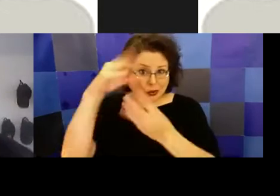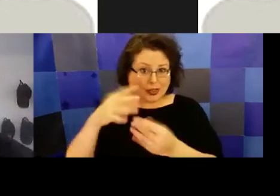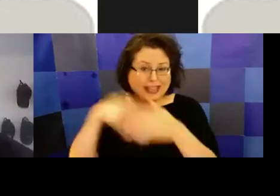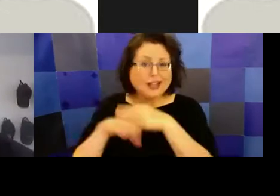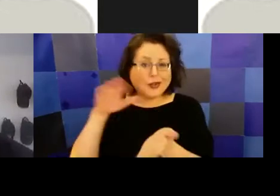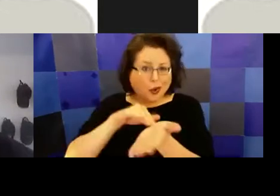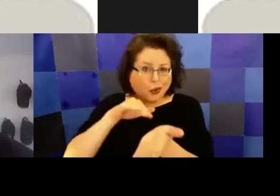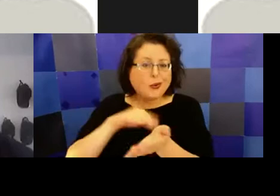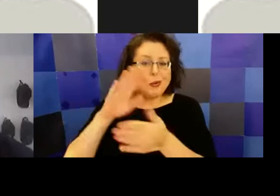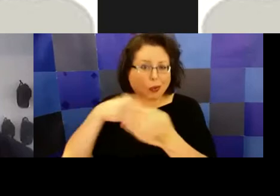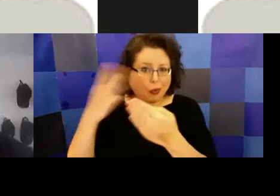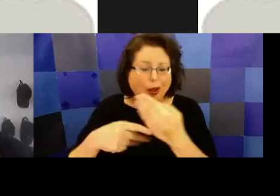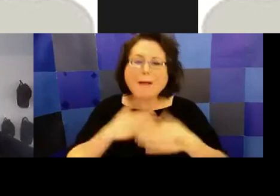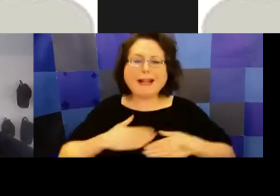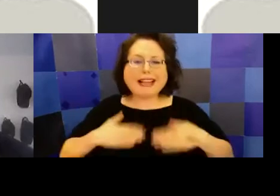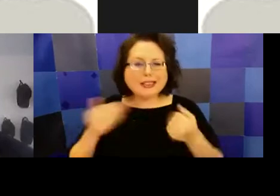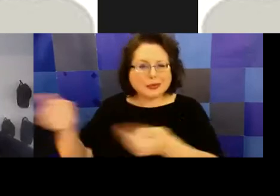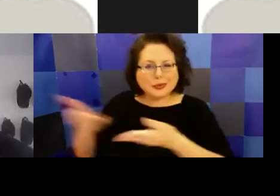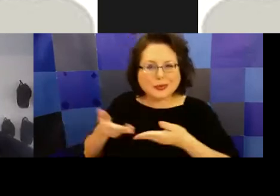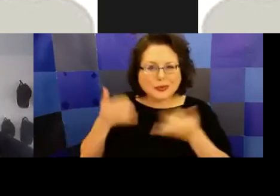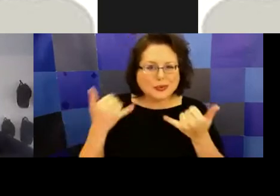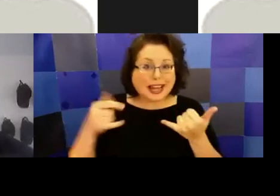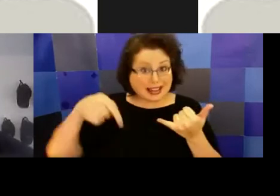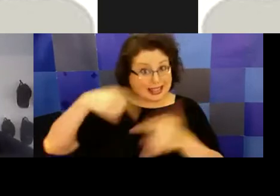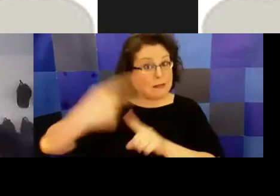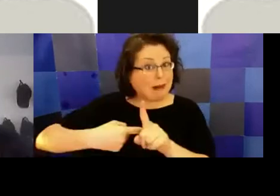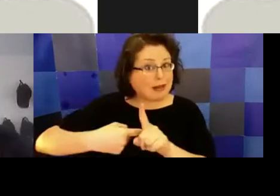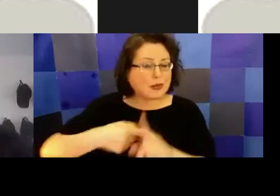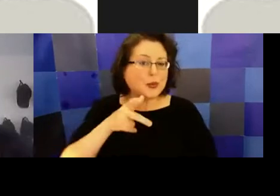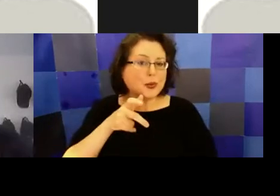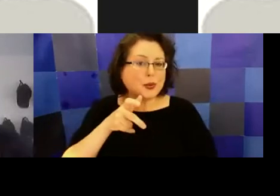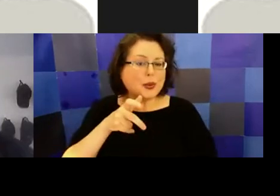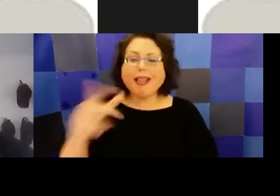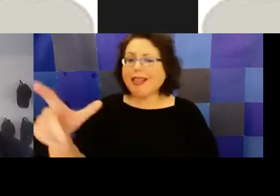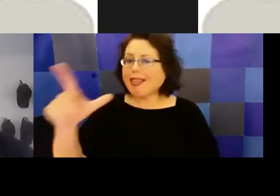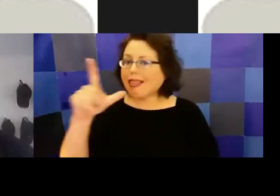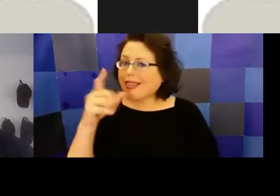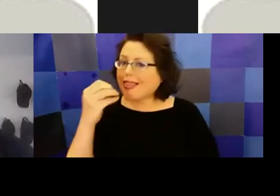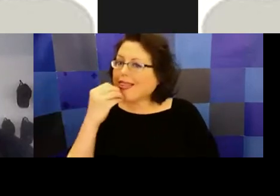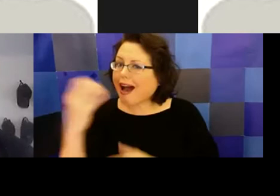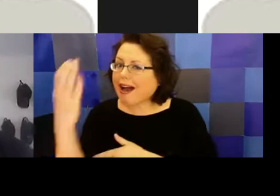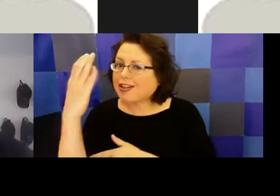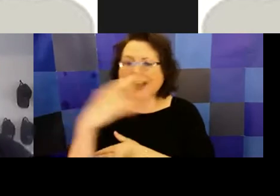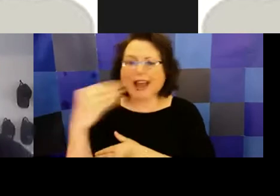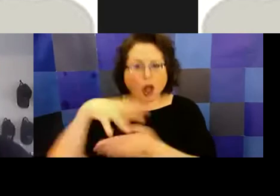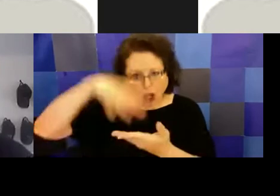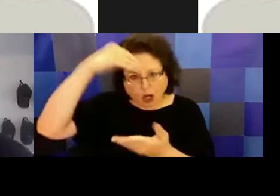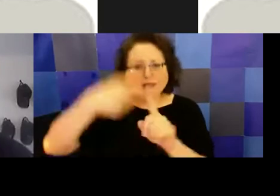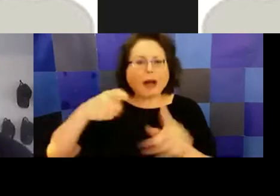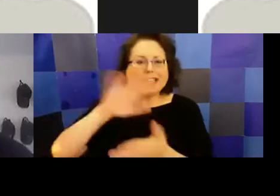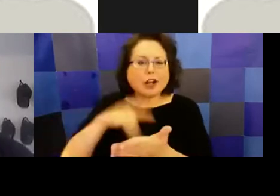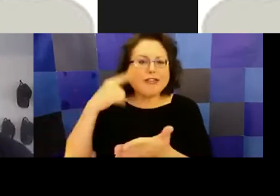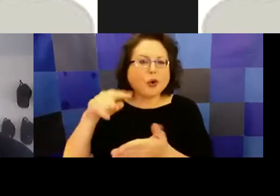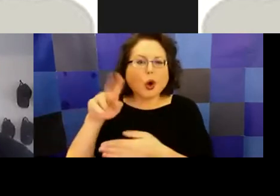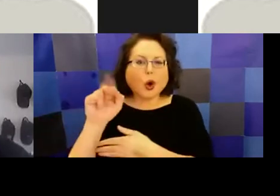I'm pleased to bring to you today this month's Lunch and Learn from the Center of Urban Education. The Center of Urban